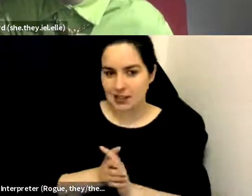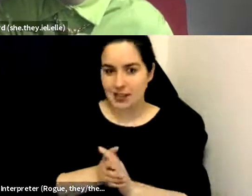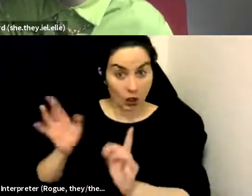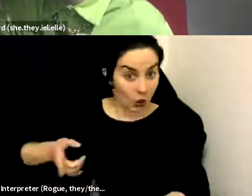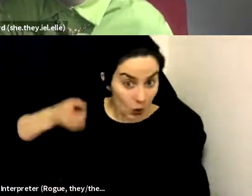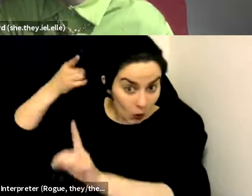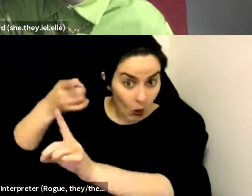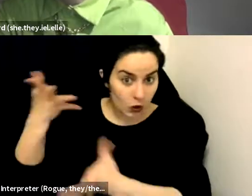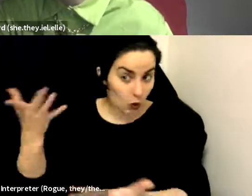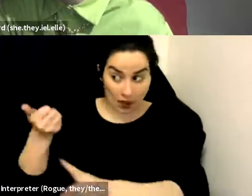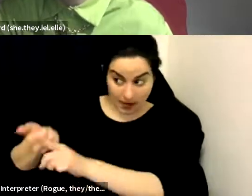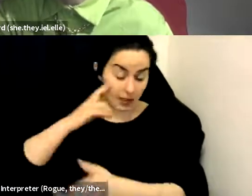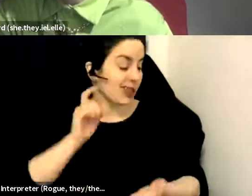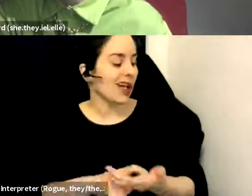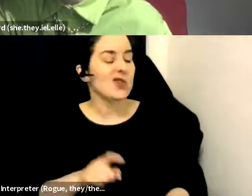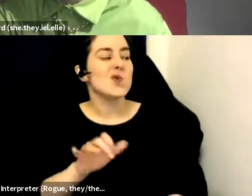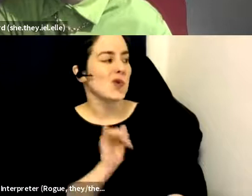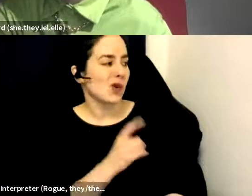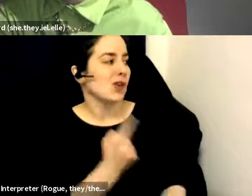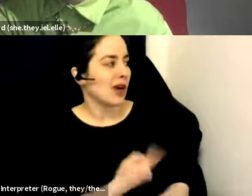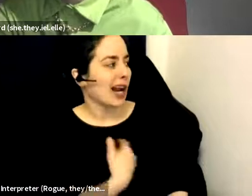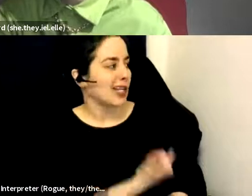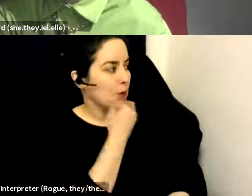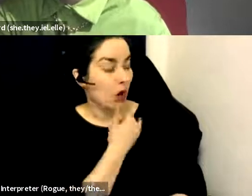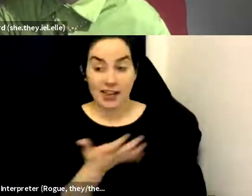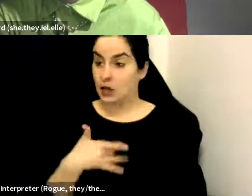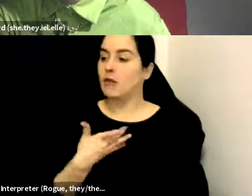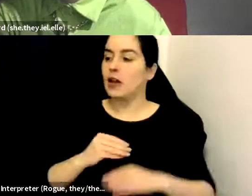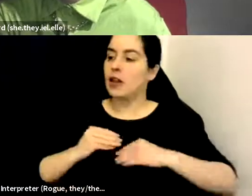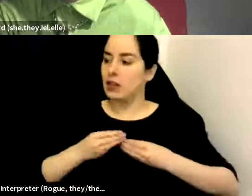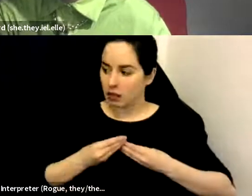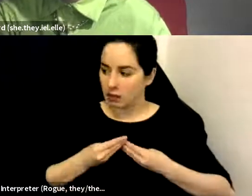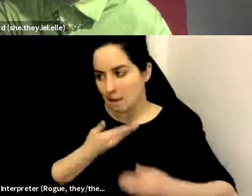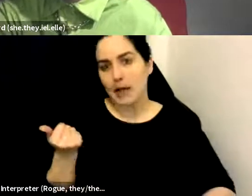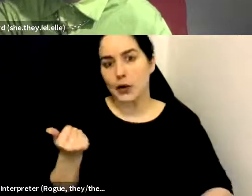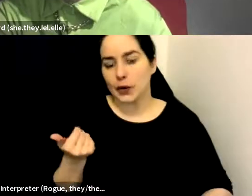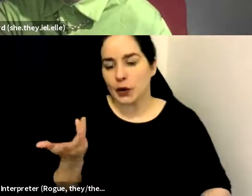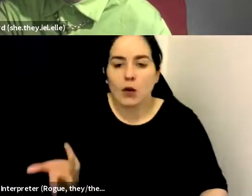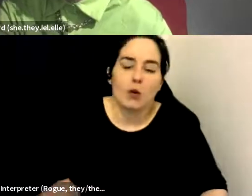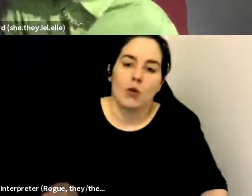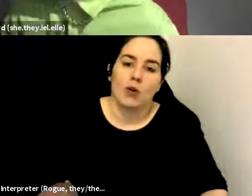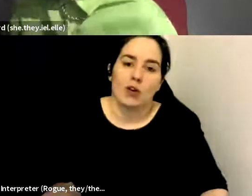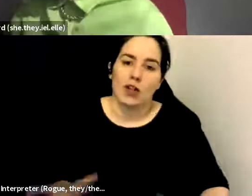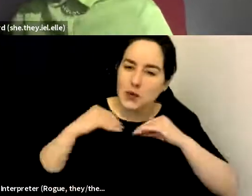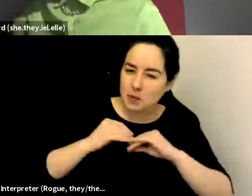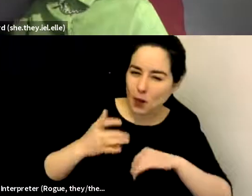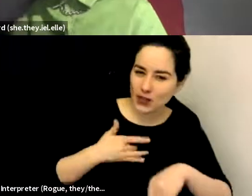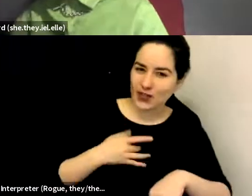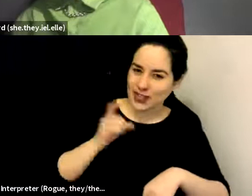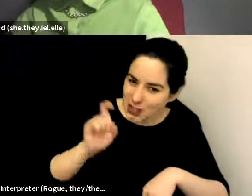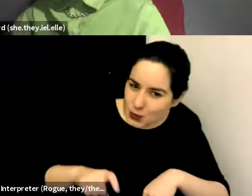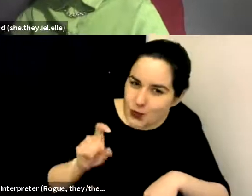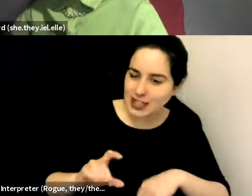just acknowledge that they did something and that will make it better? Or is there more that you're craving to be able to move